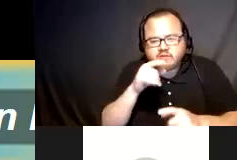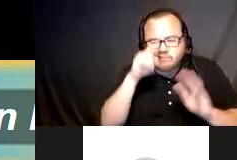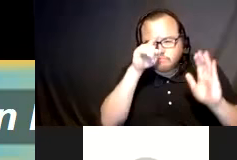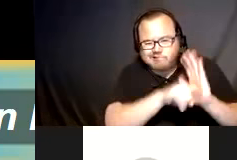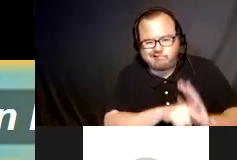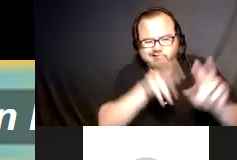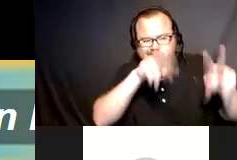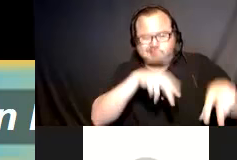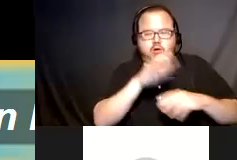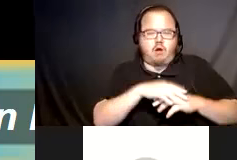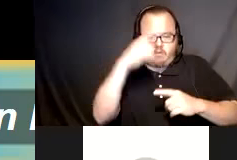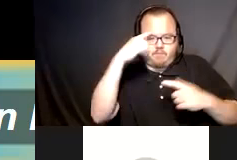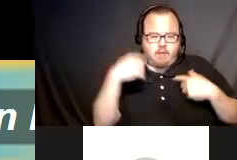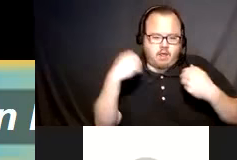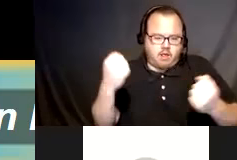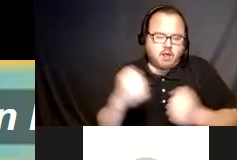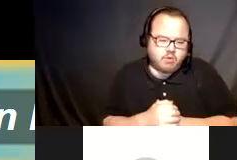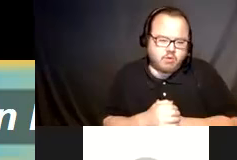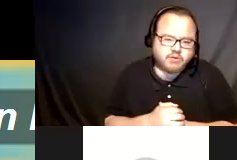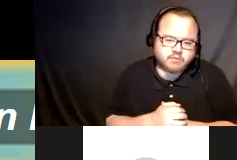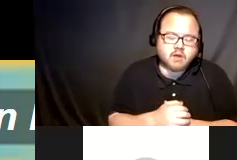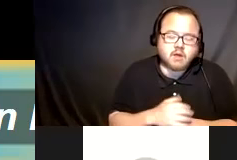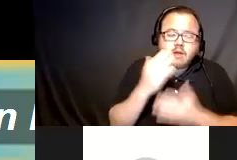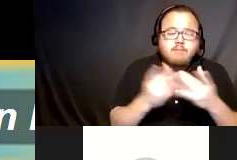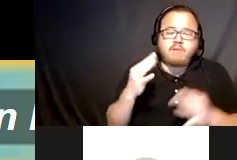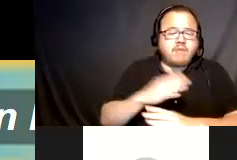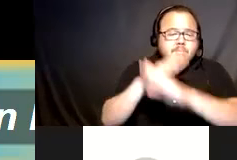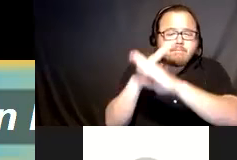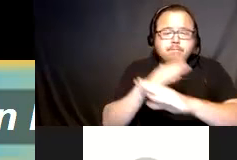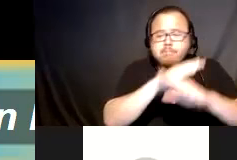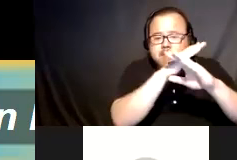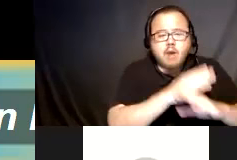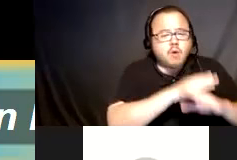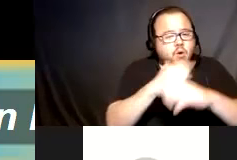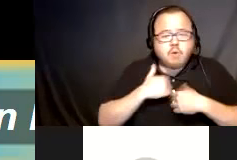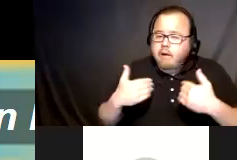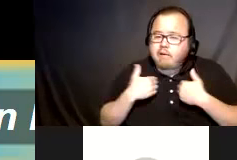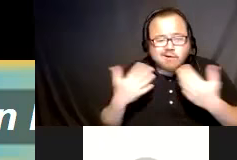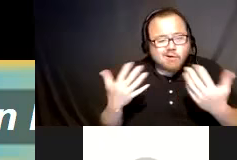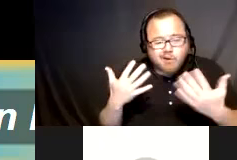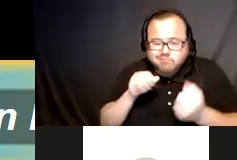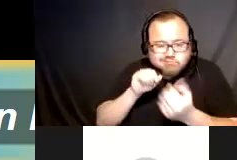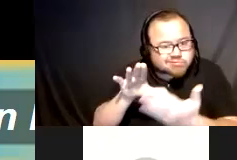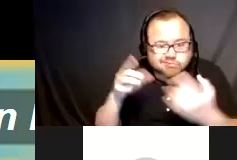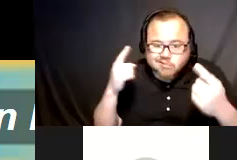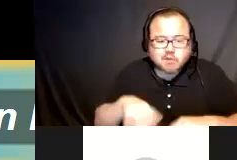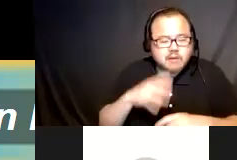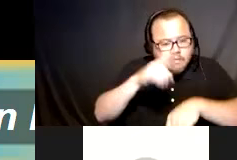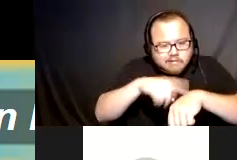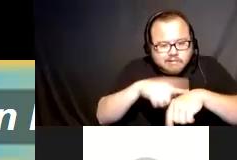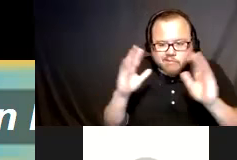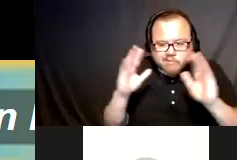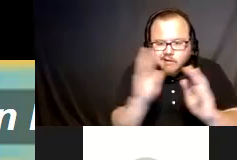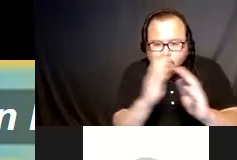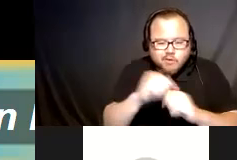stigmas around mental illness. And so what some of the barriers that I would say that we have encountered is some of the timeframes of working